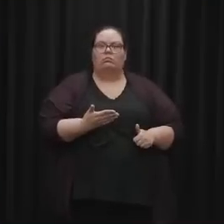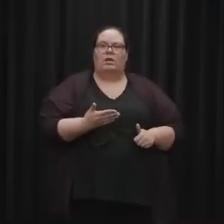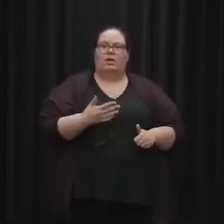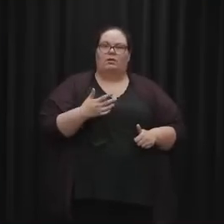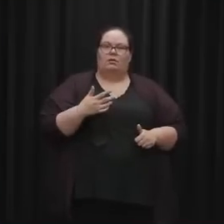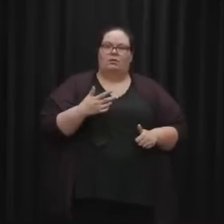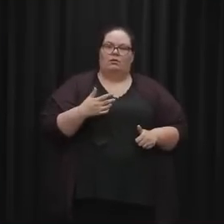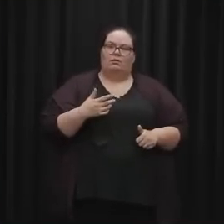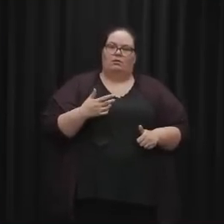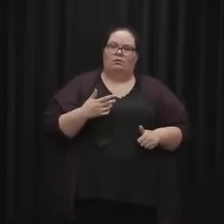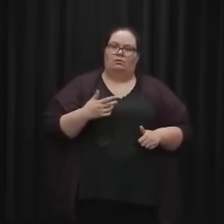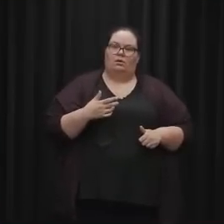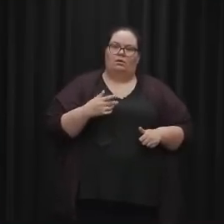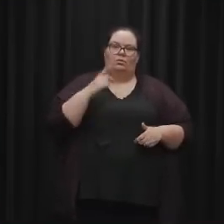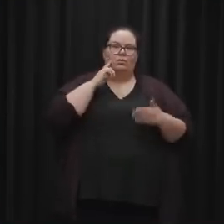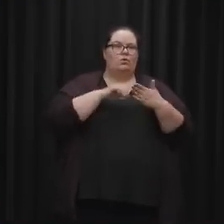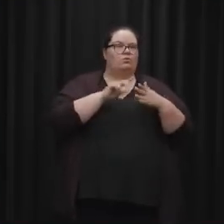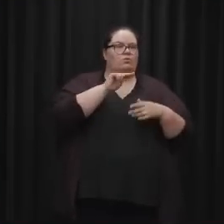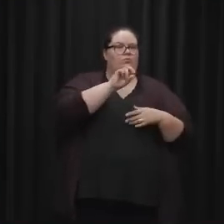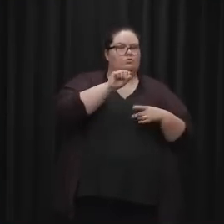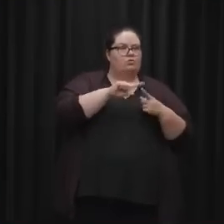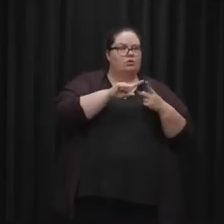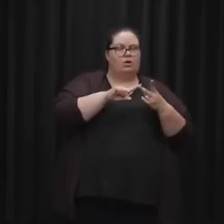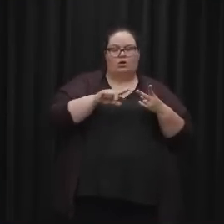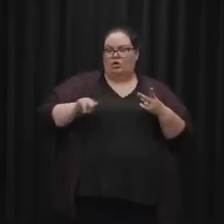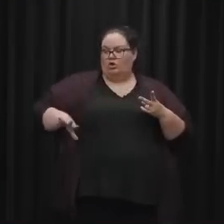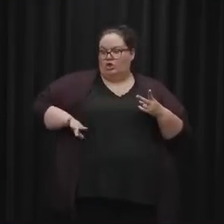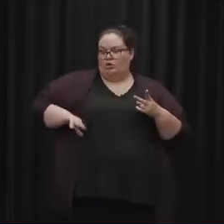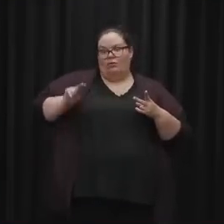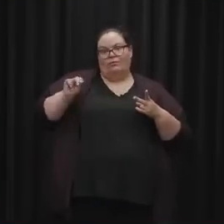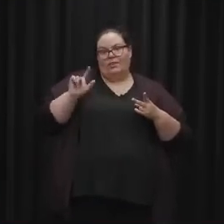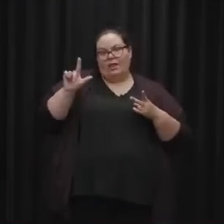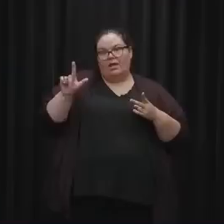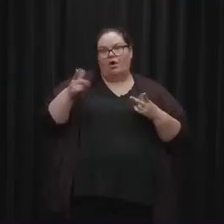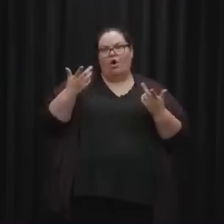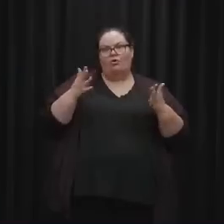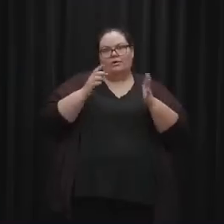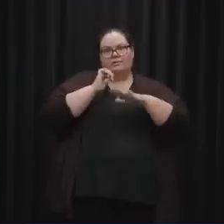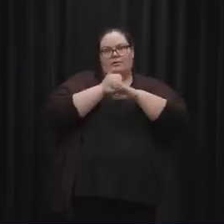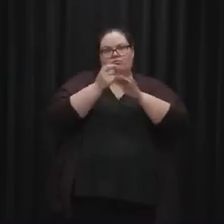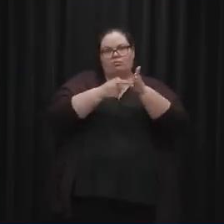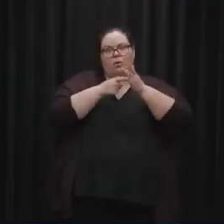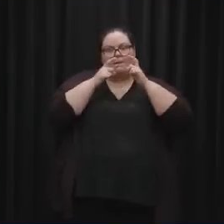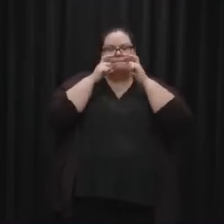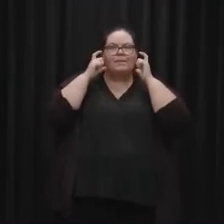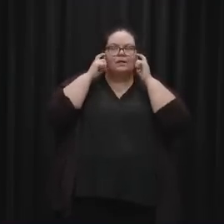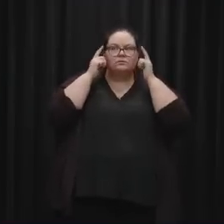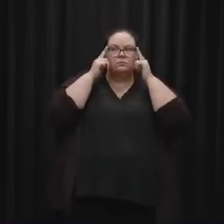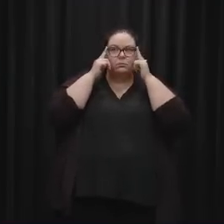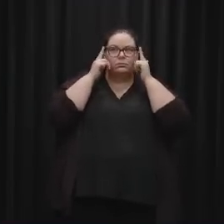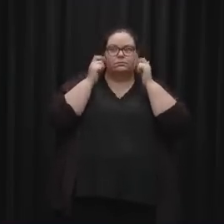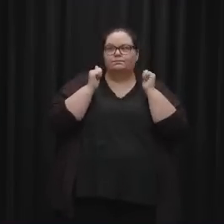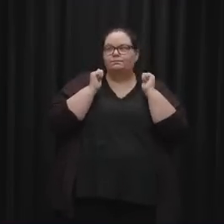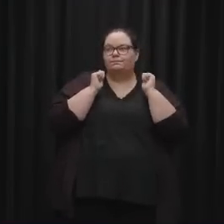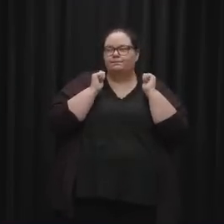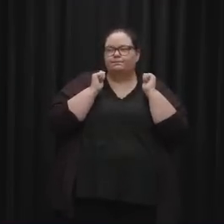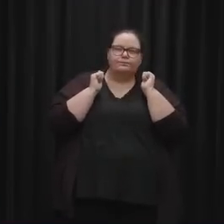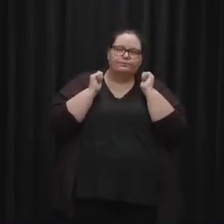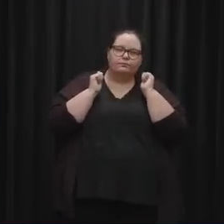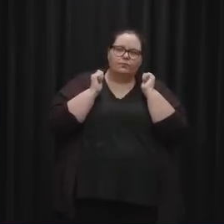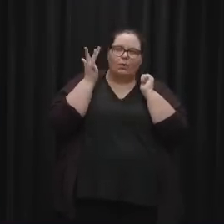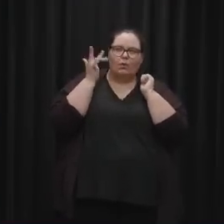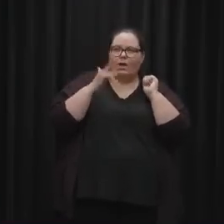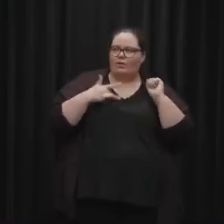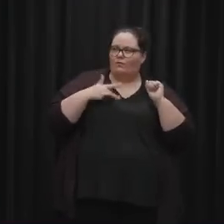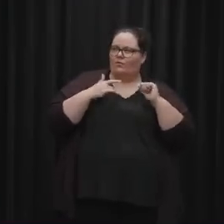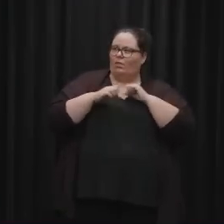counterparts in Nova Scotia and Newfoundland have already imposed this mandatory order. So why do you feel